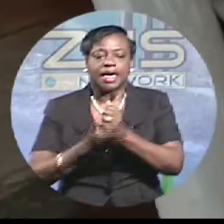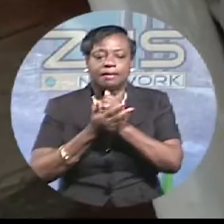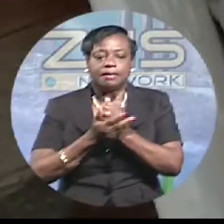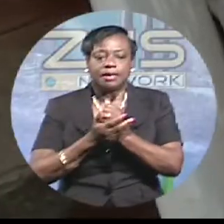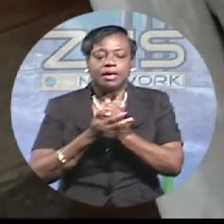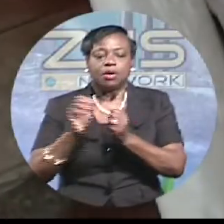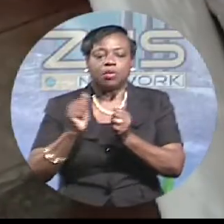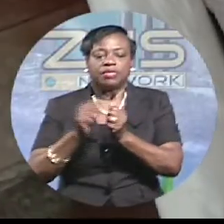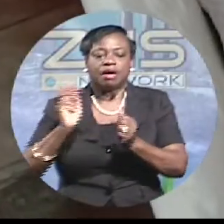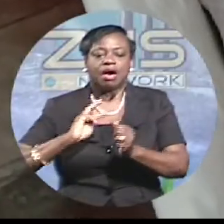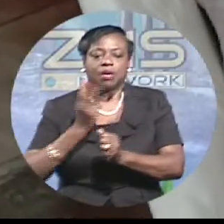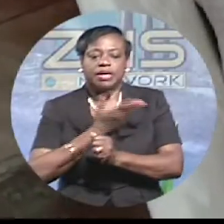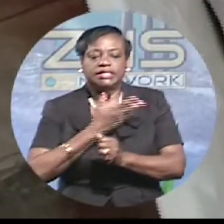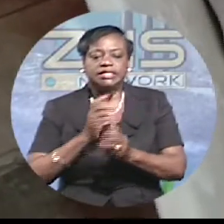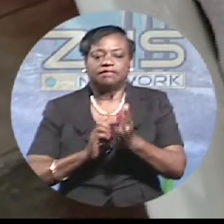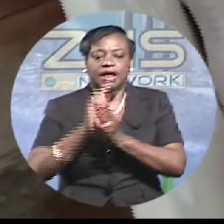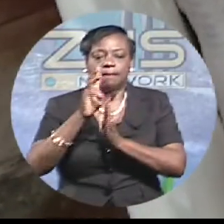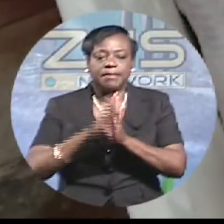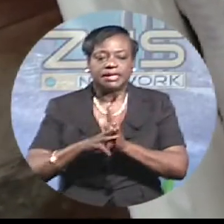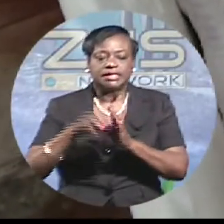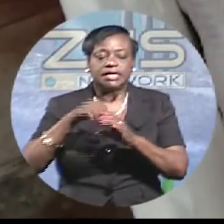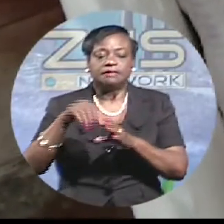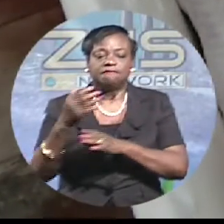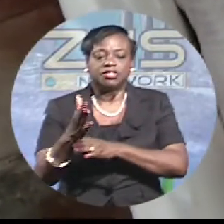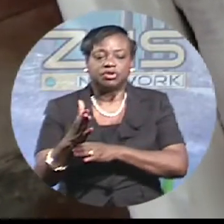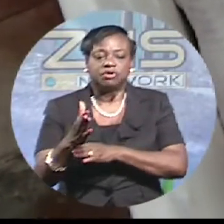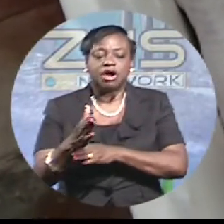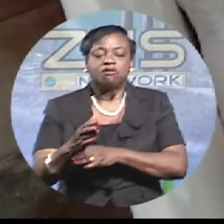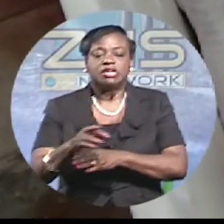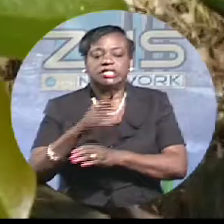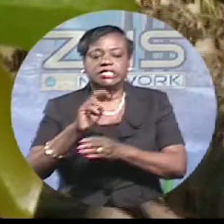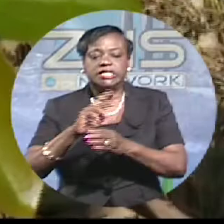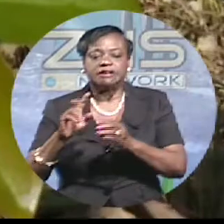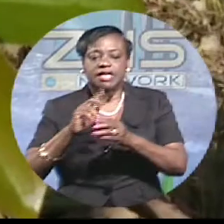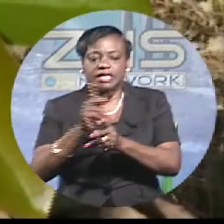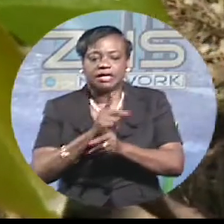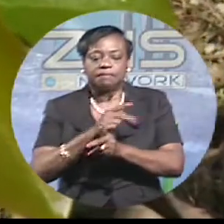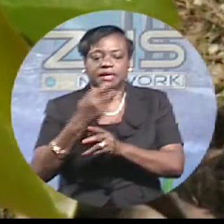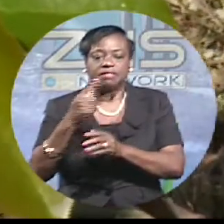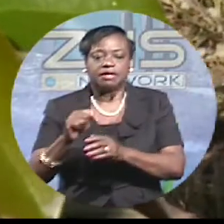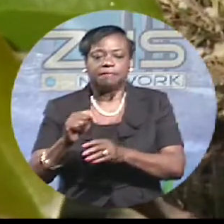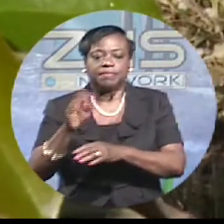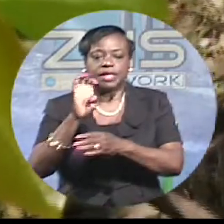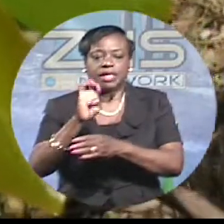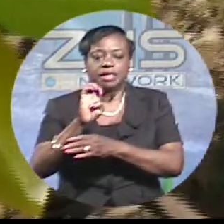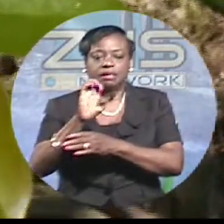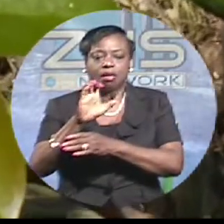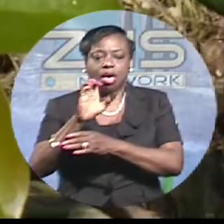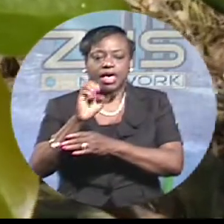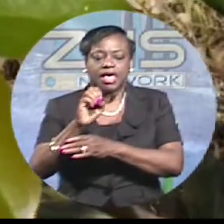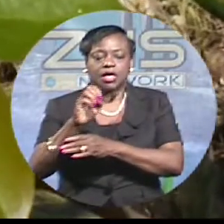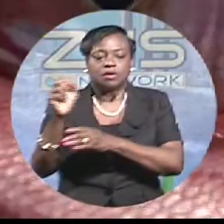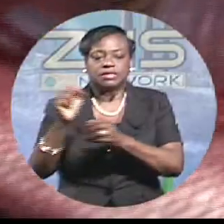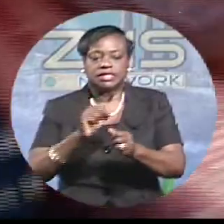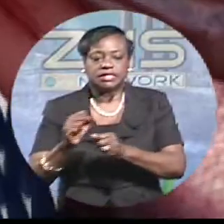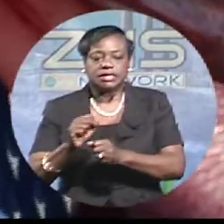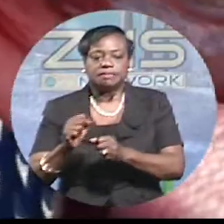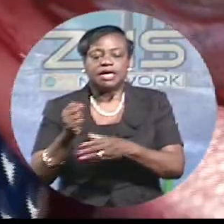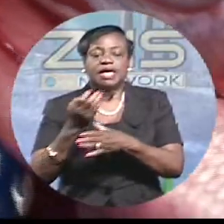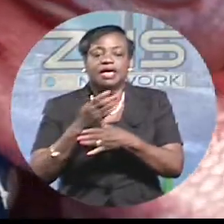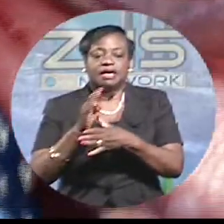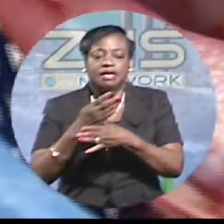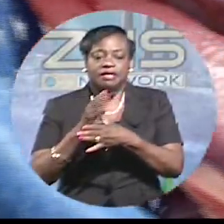country's fisheries sector while preserving the ecosystem. She noted that the member states' shared commitment to a five-year